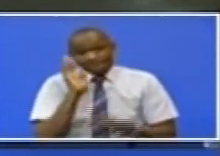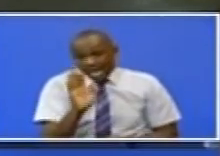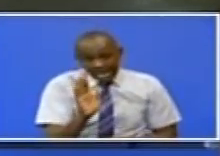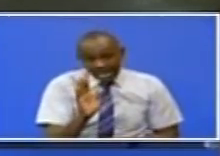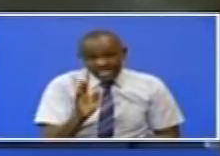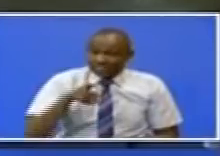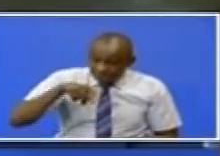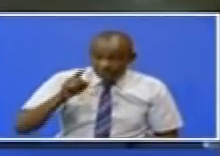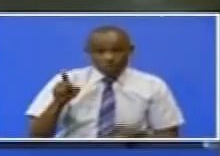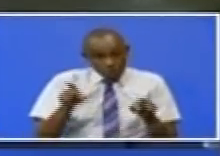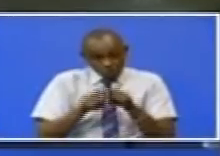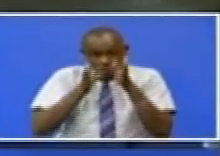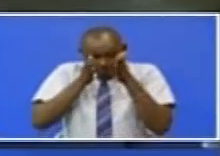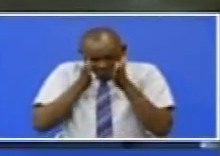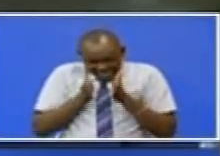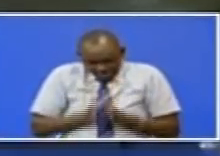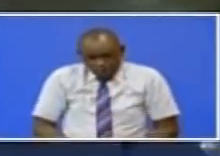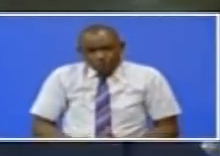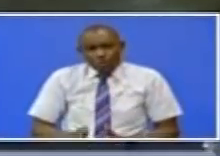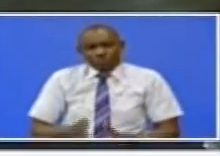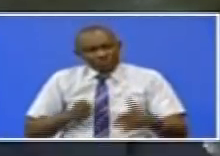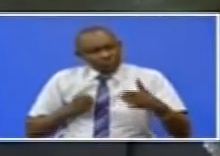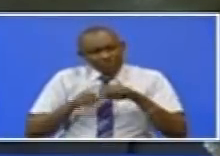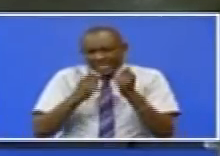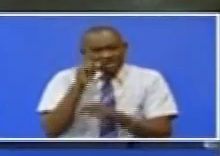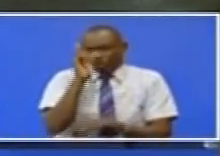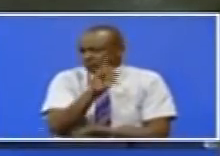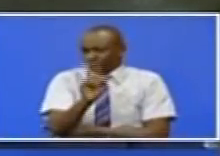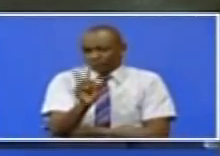and he's got personal integrity